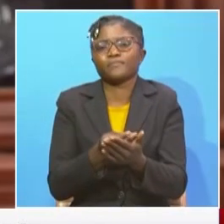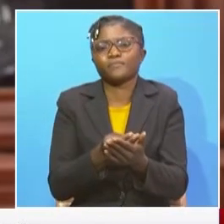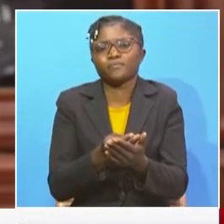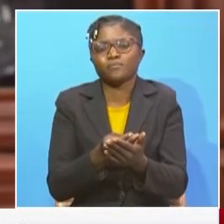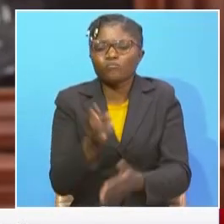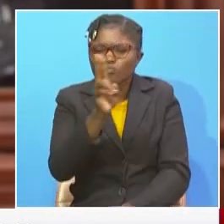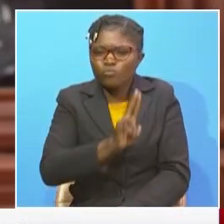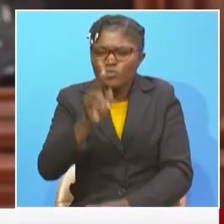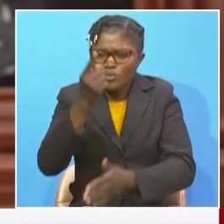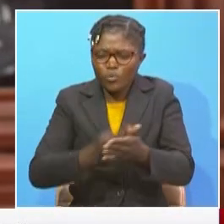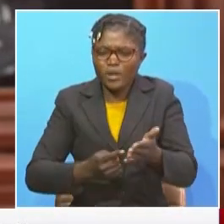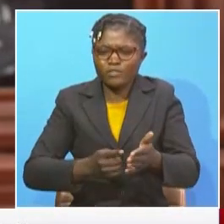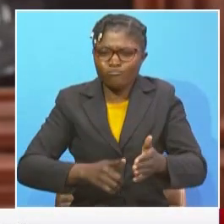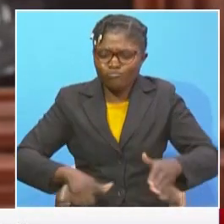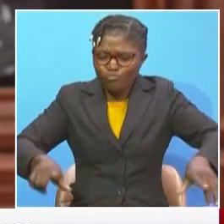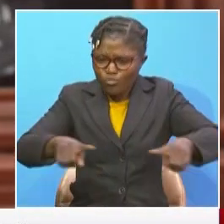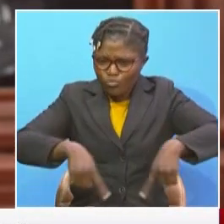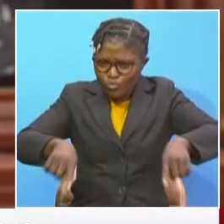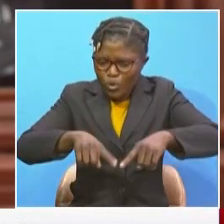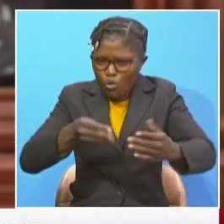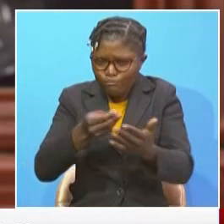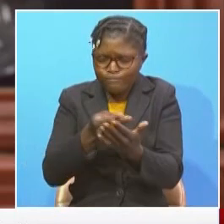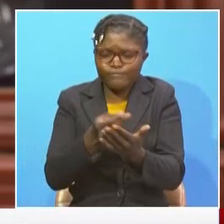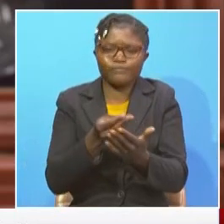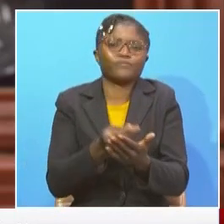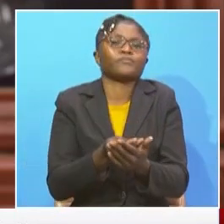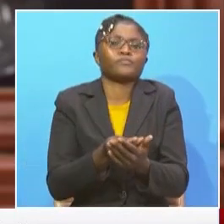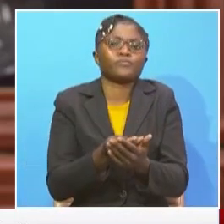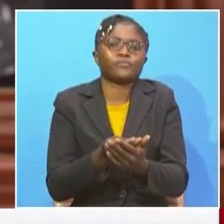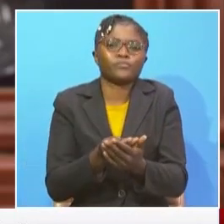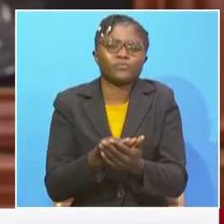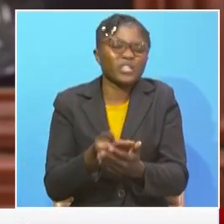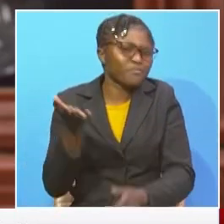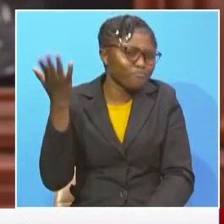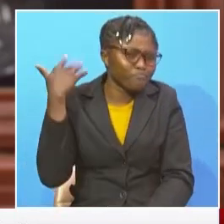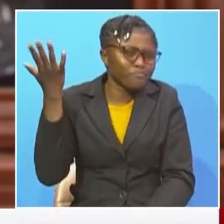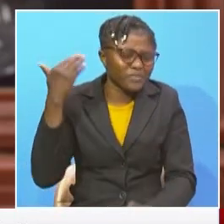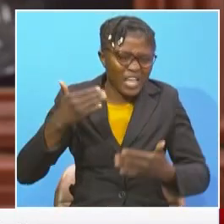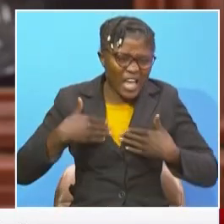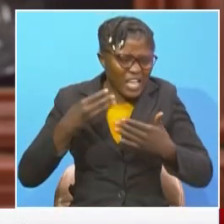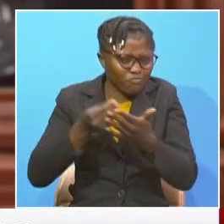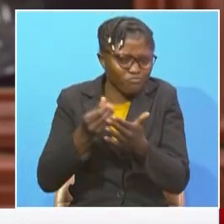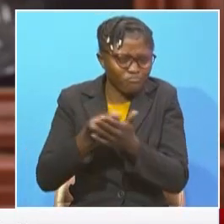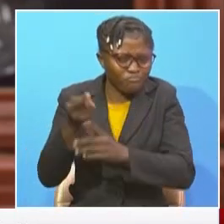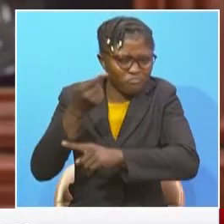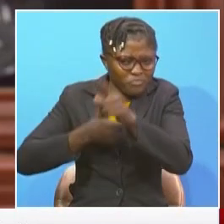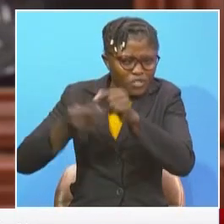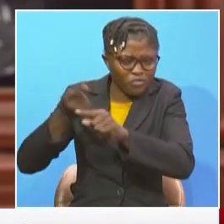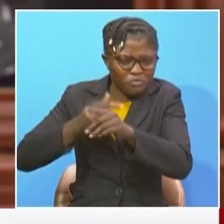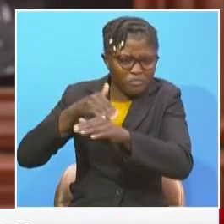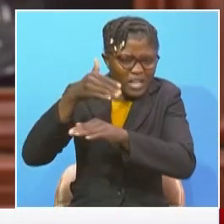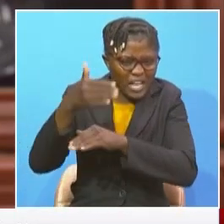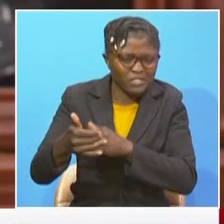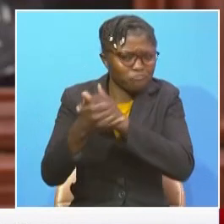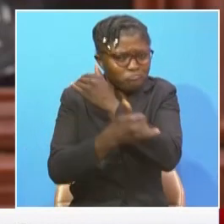substantially using local funds, which are pension funds. So unlike in the past when we had finances coming outside through